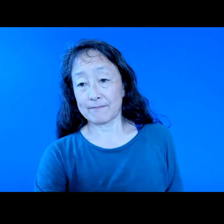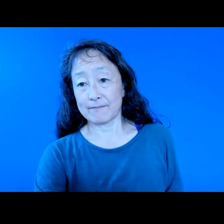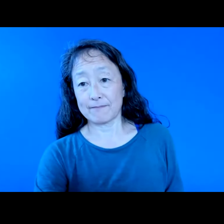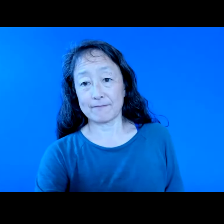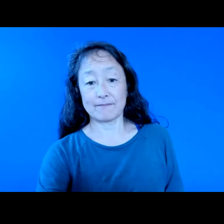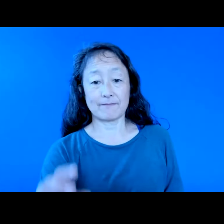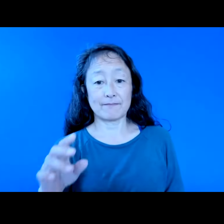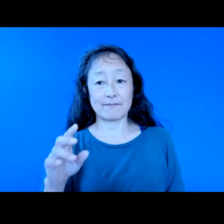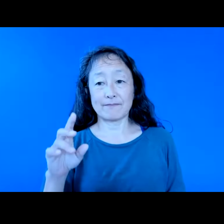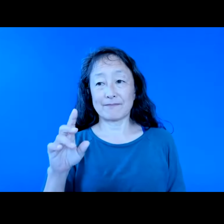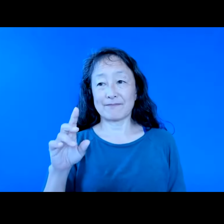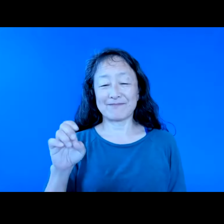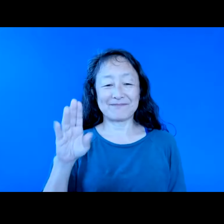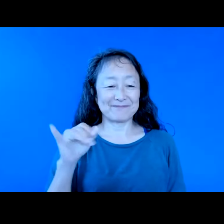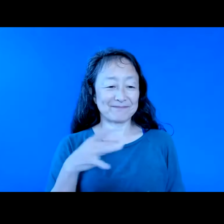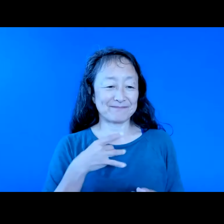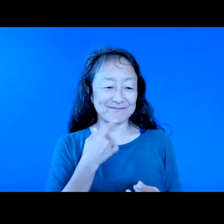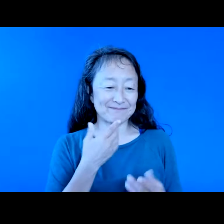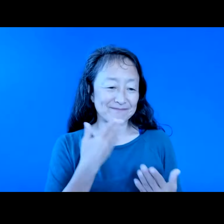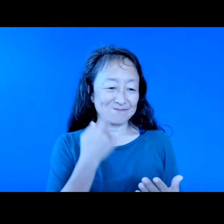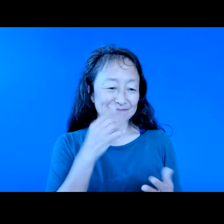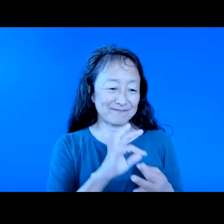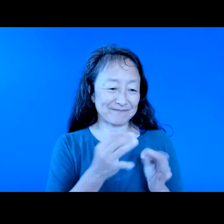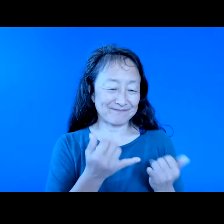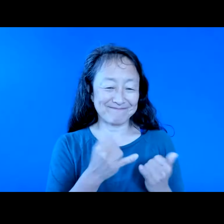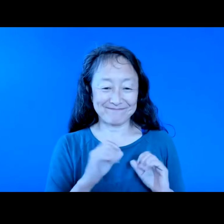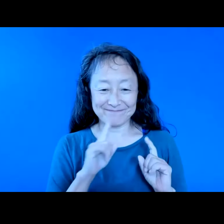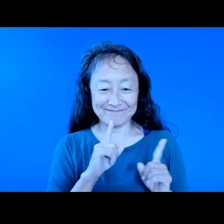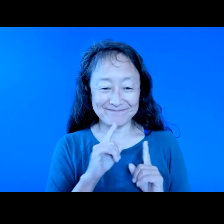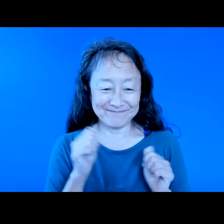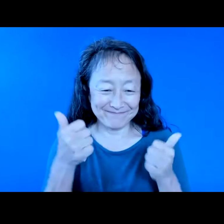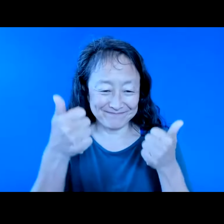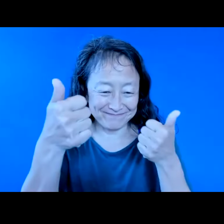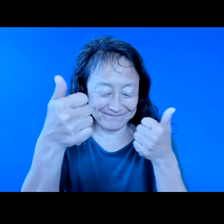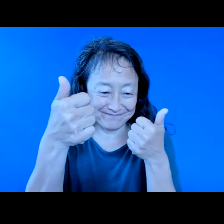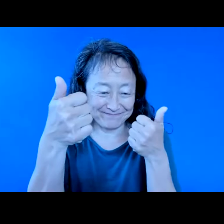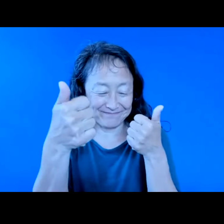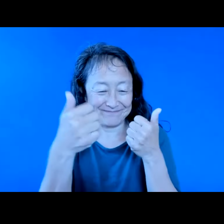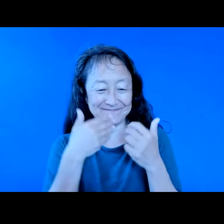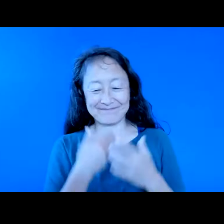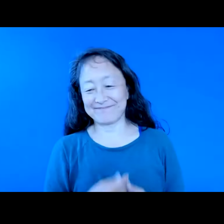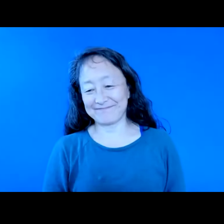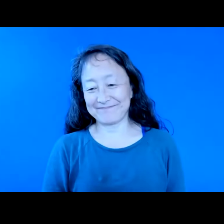Debbie, I'd like to say thank you for your interpretation today. Thank you so much.